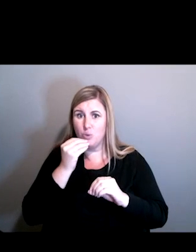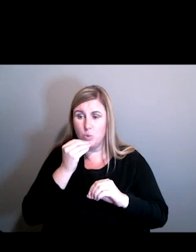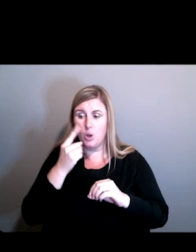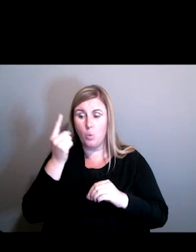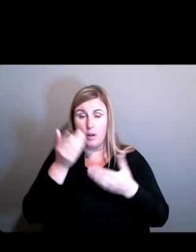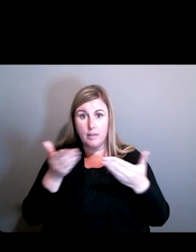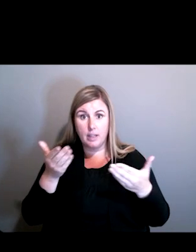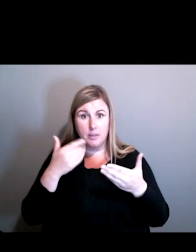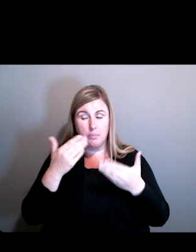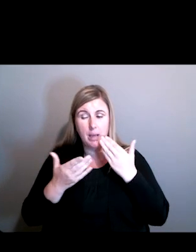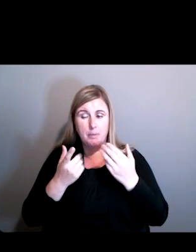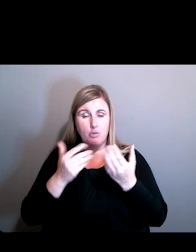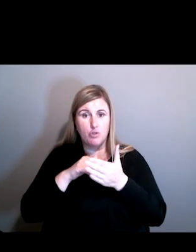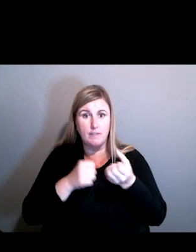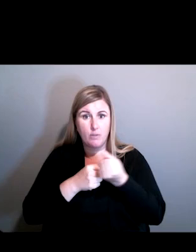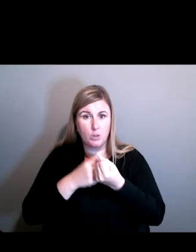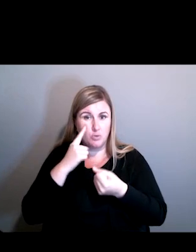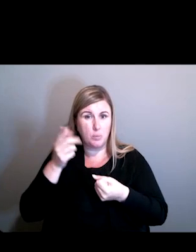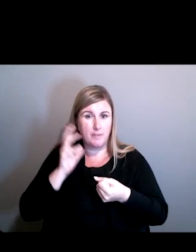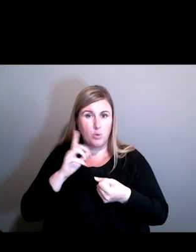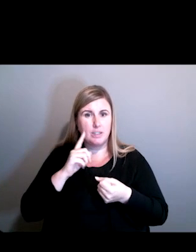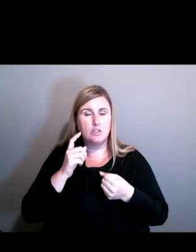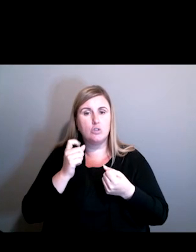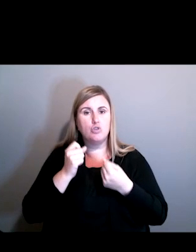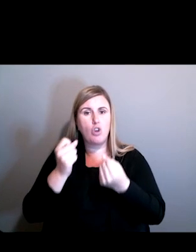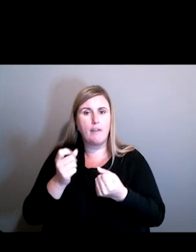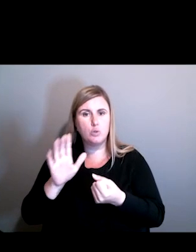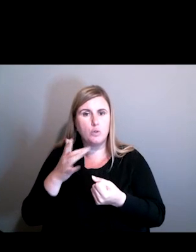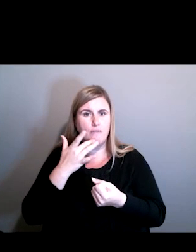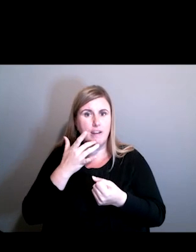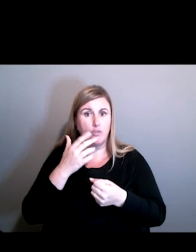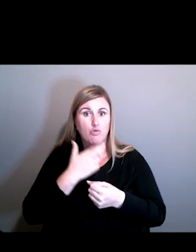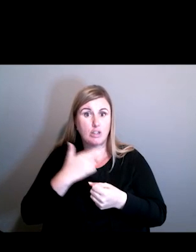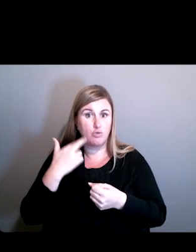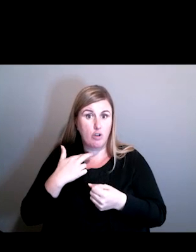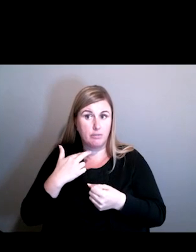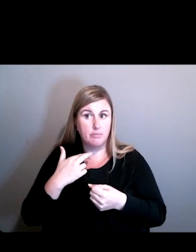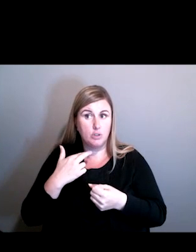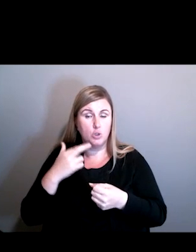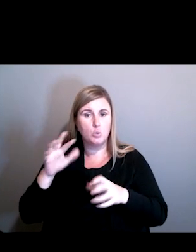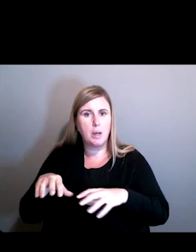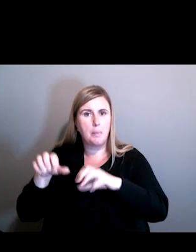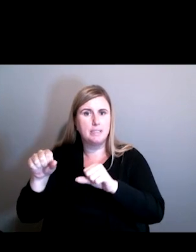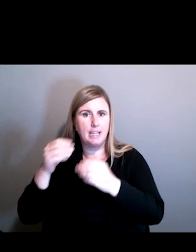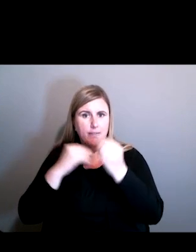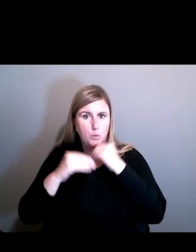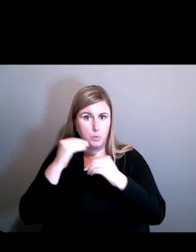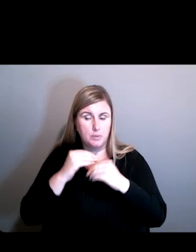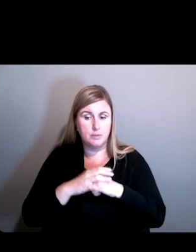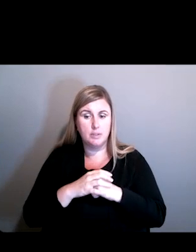one of the things that you may have been reinforced for before is driving to your favorite restaurant to obtain